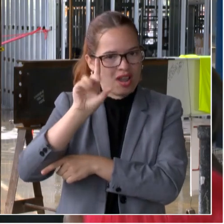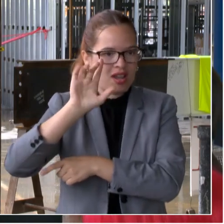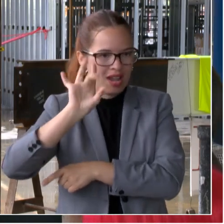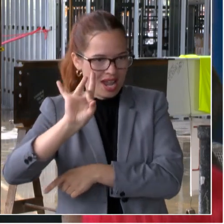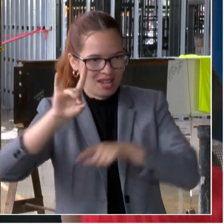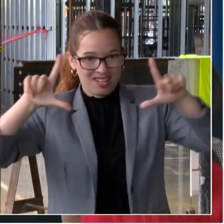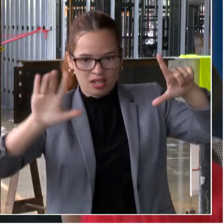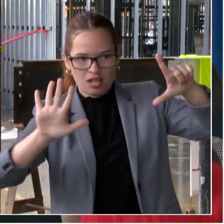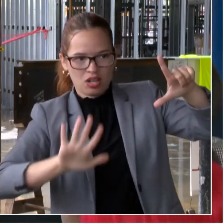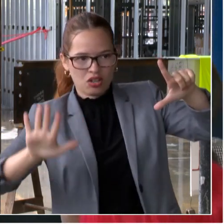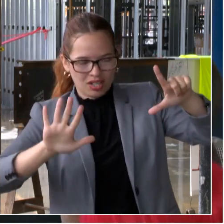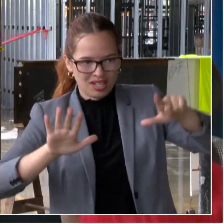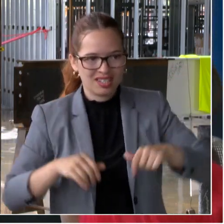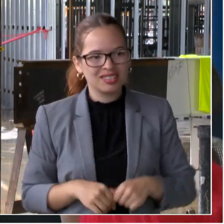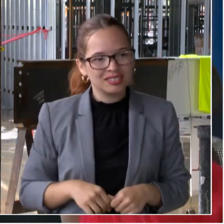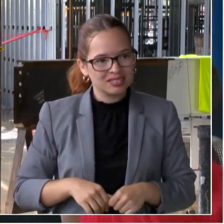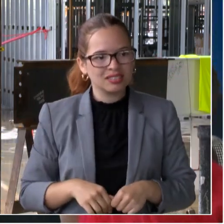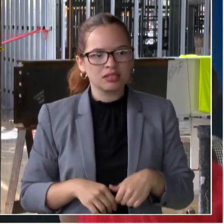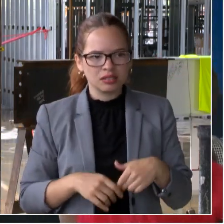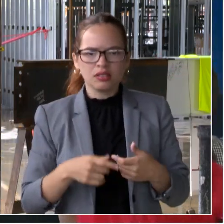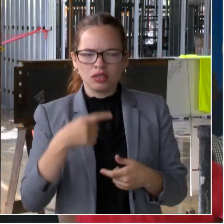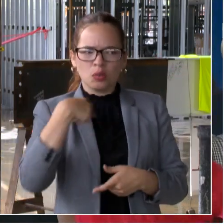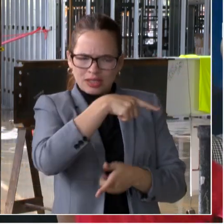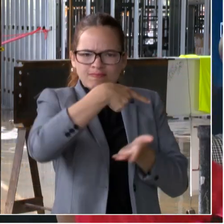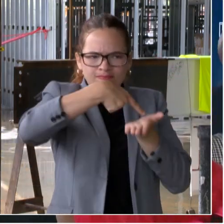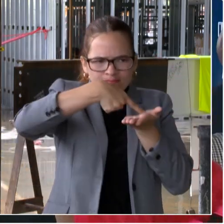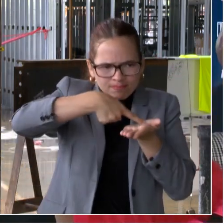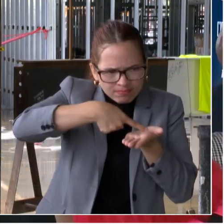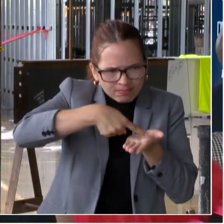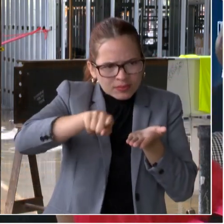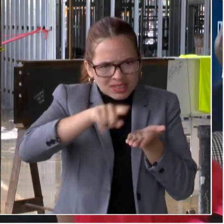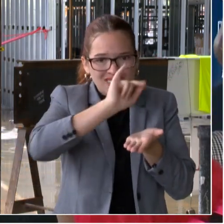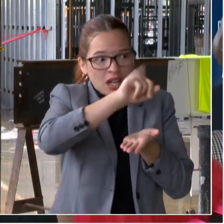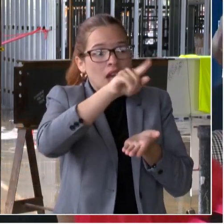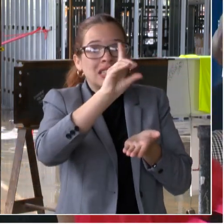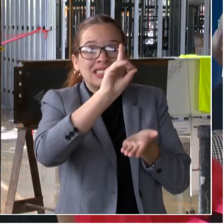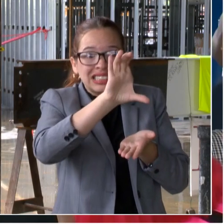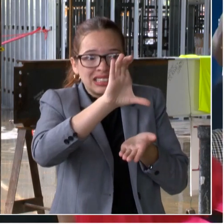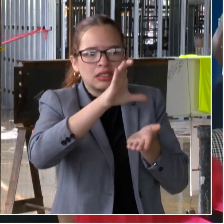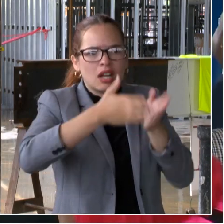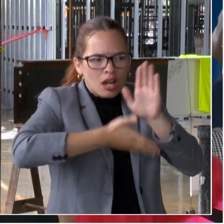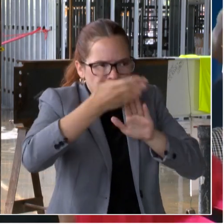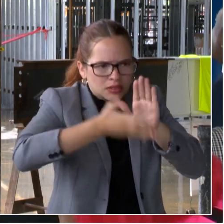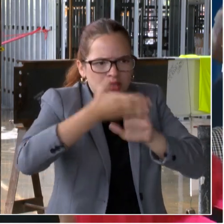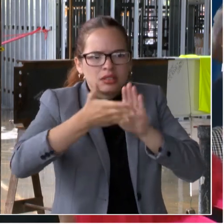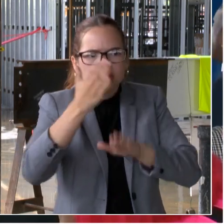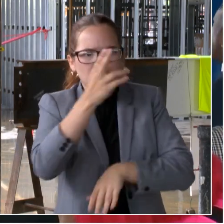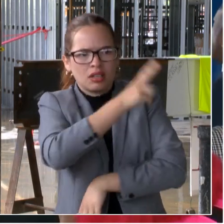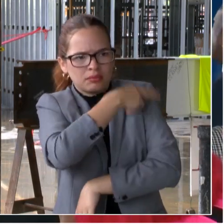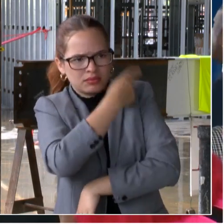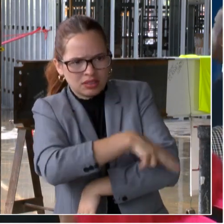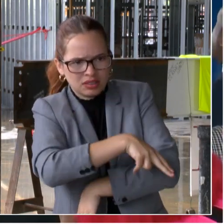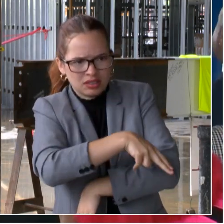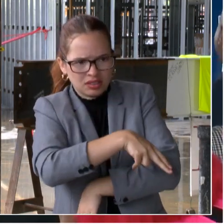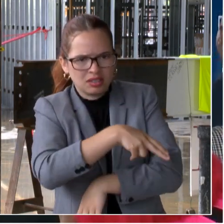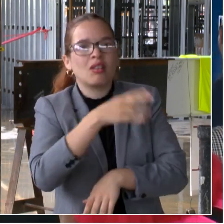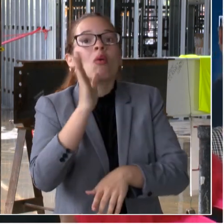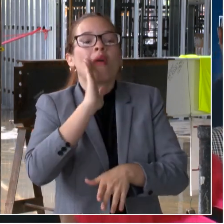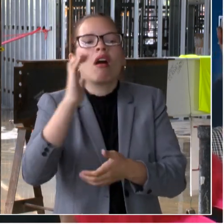a first-class, full-service hospital in Ward 8. We kept a promise to